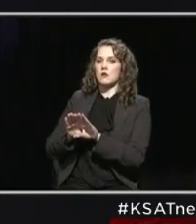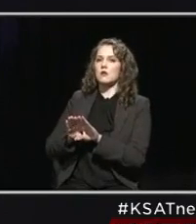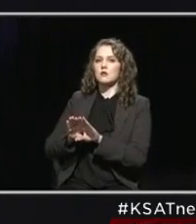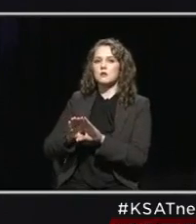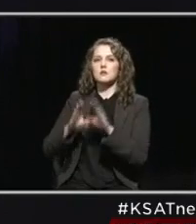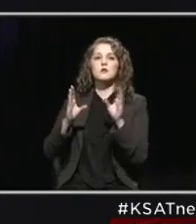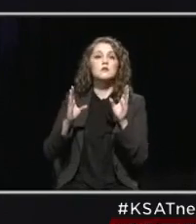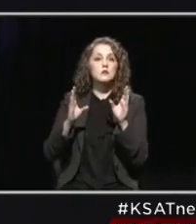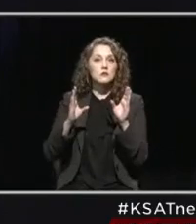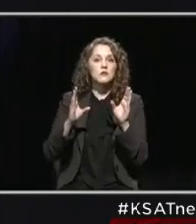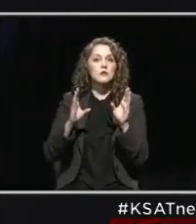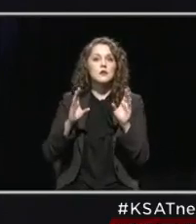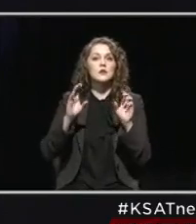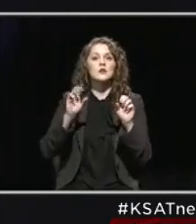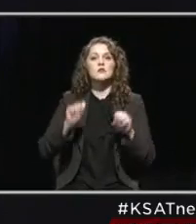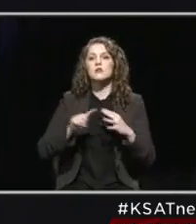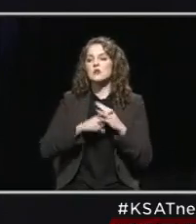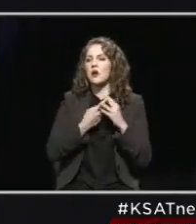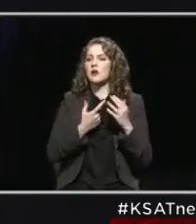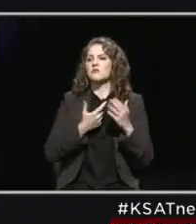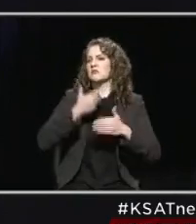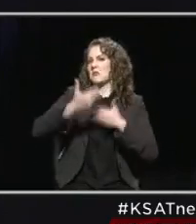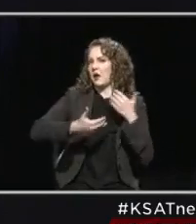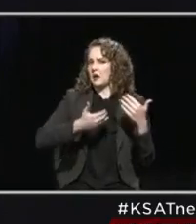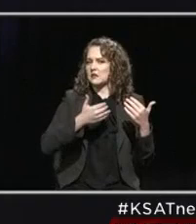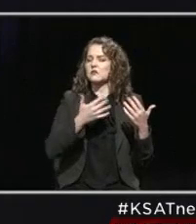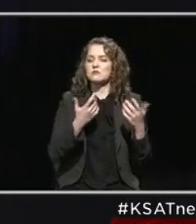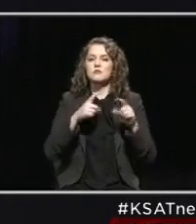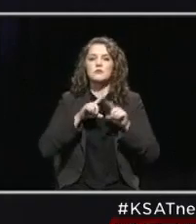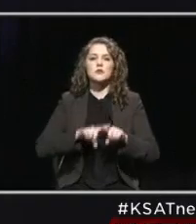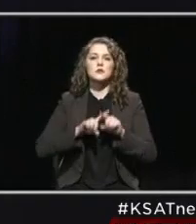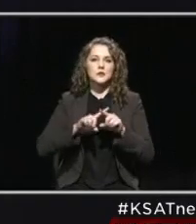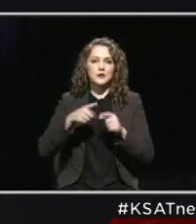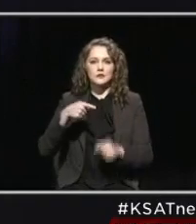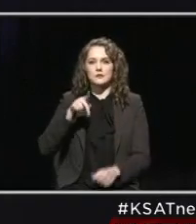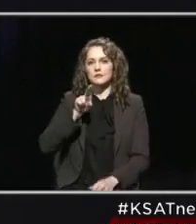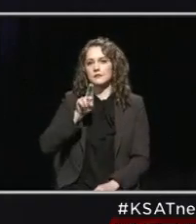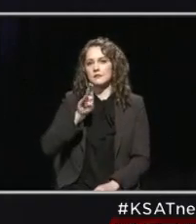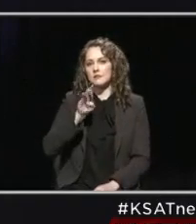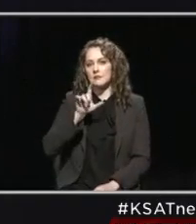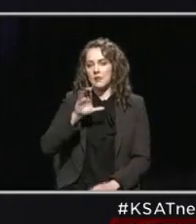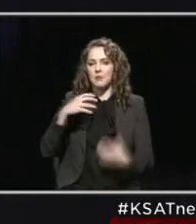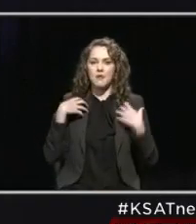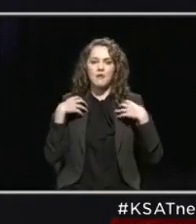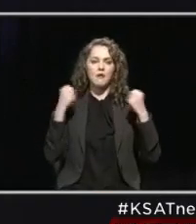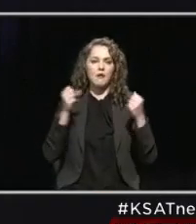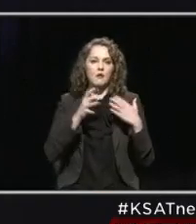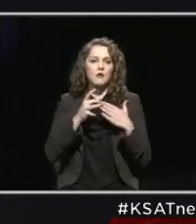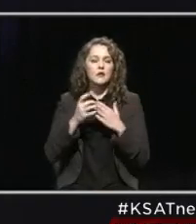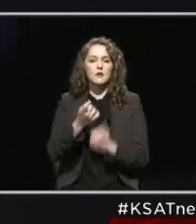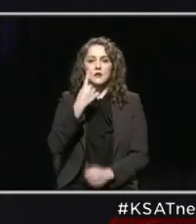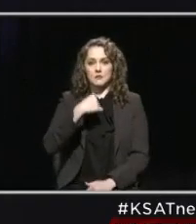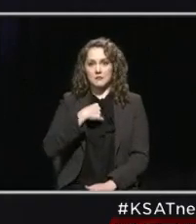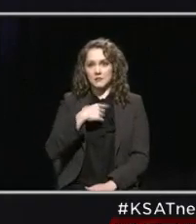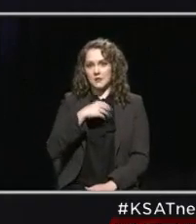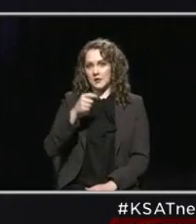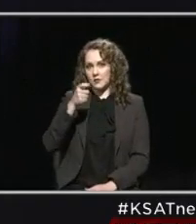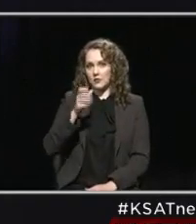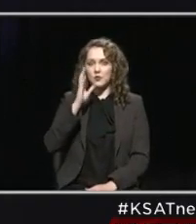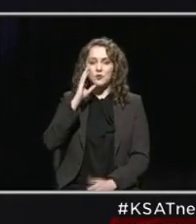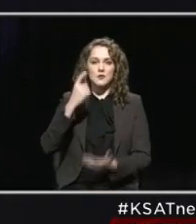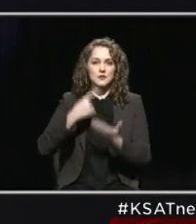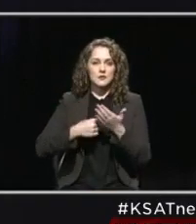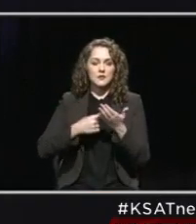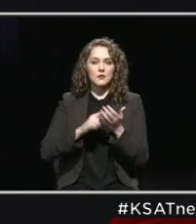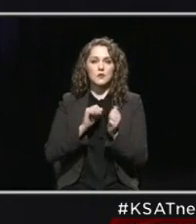effectively opened in stages, of course, underpinned by public health guidance. But I will tell you, the judge and I will be talking with